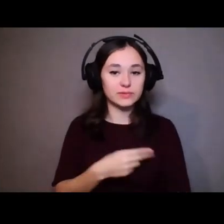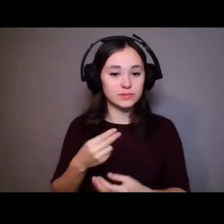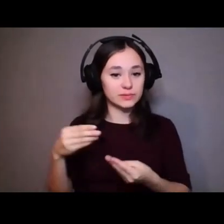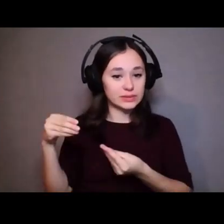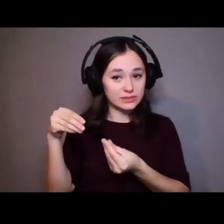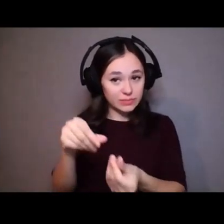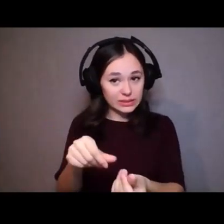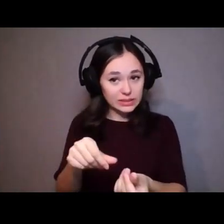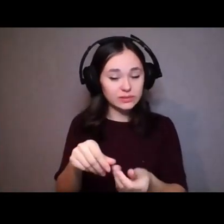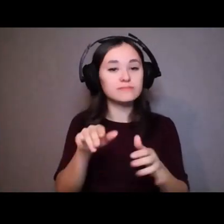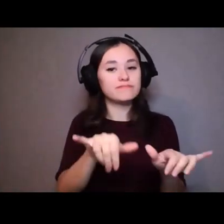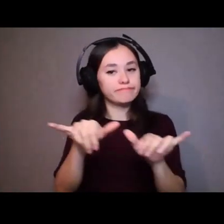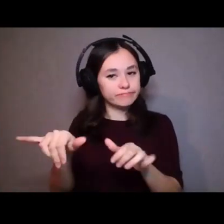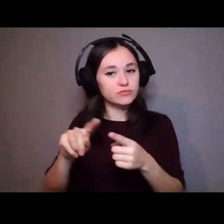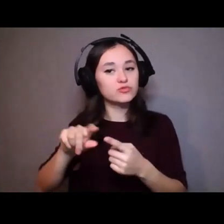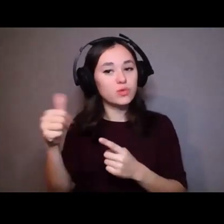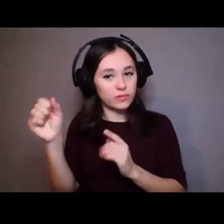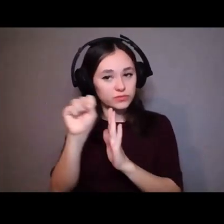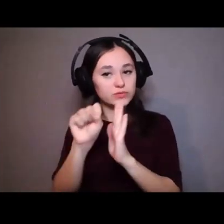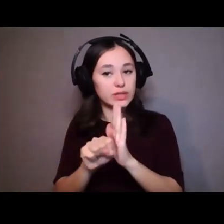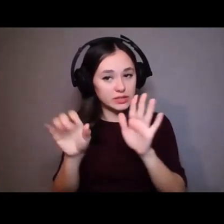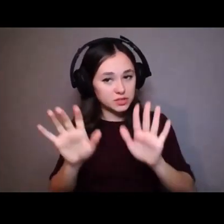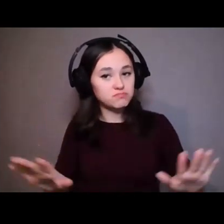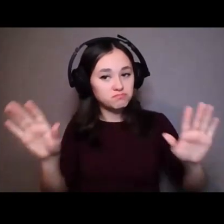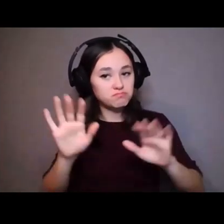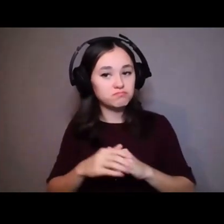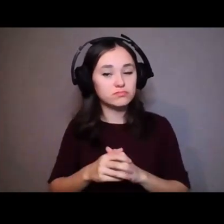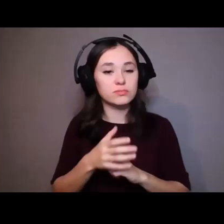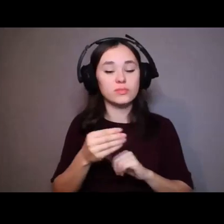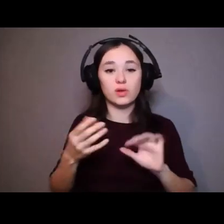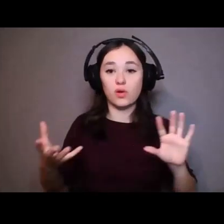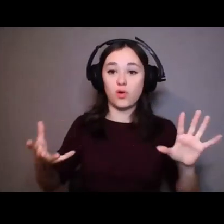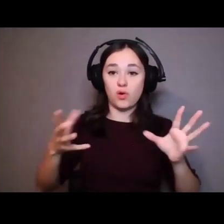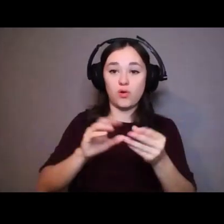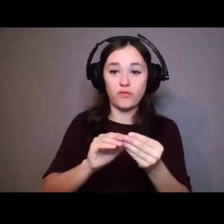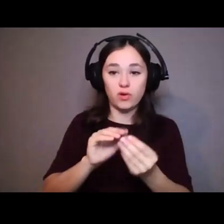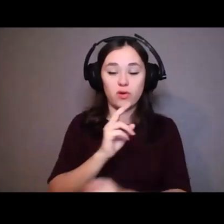other states, and its overall inpatient hospital spending